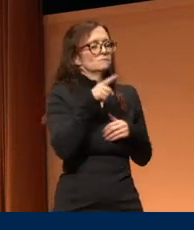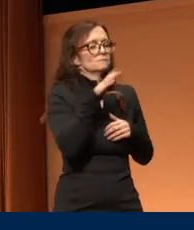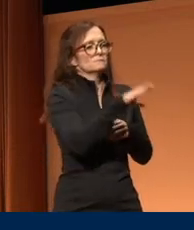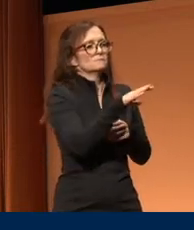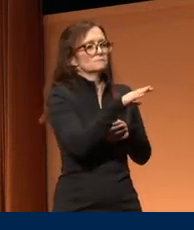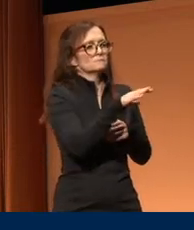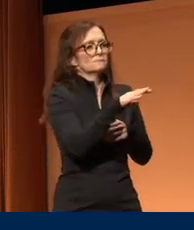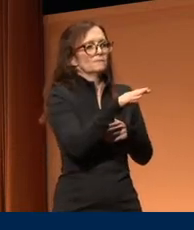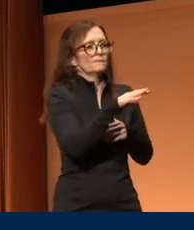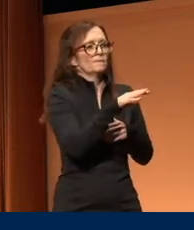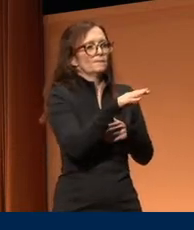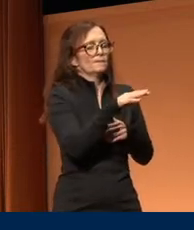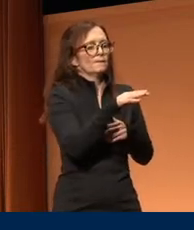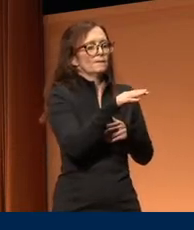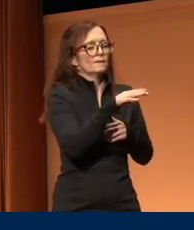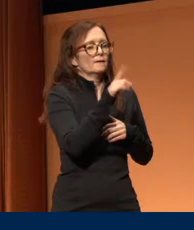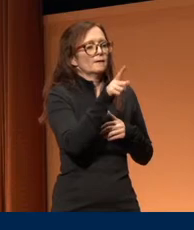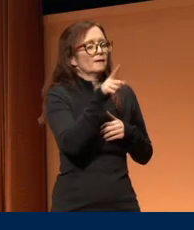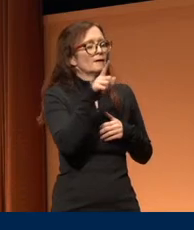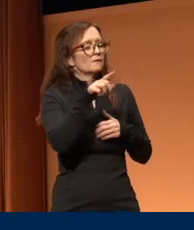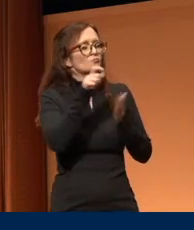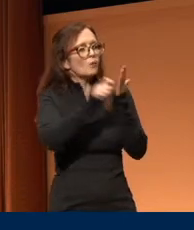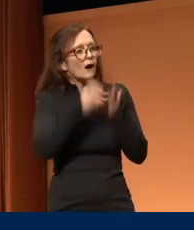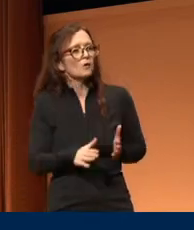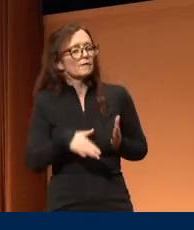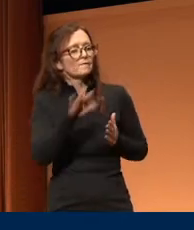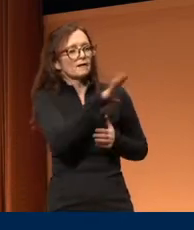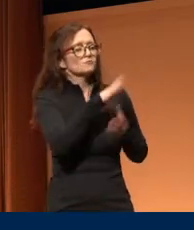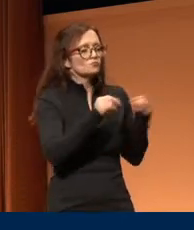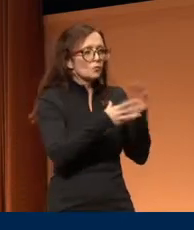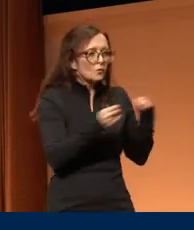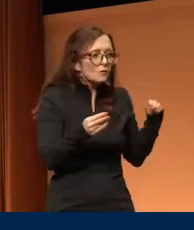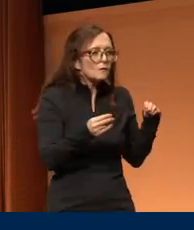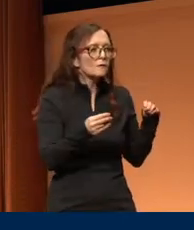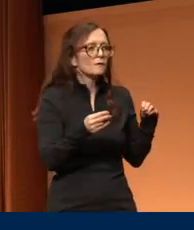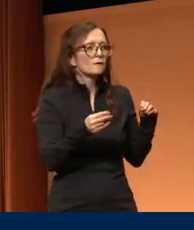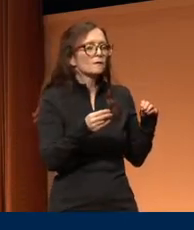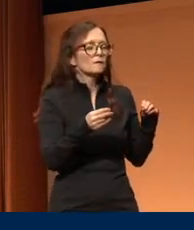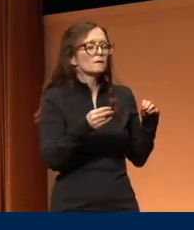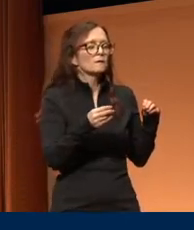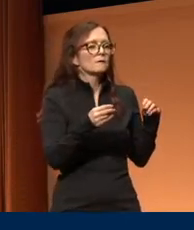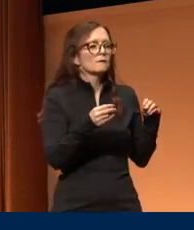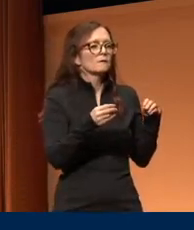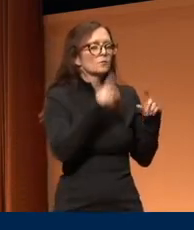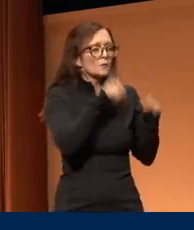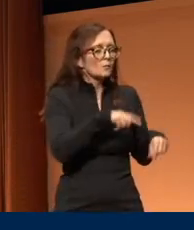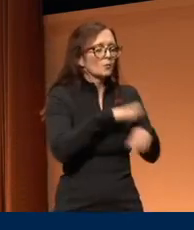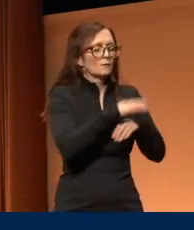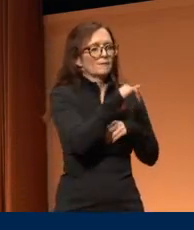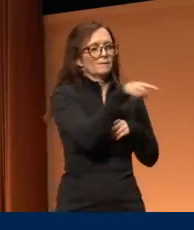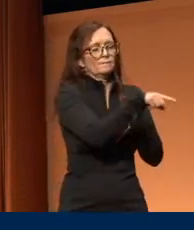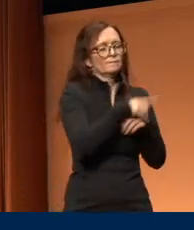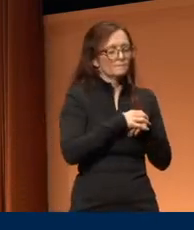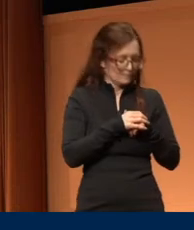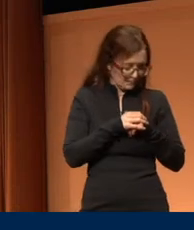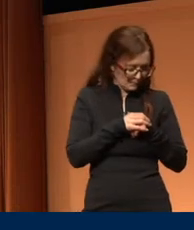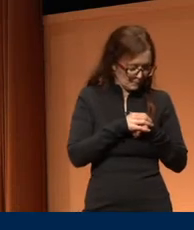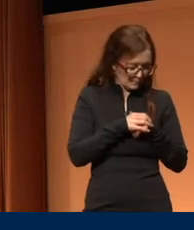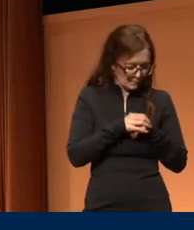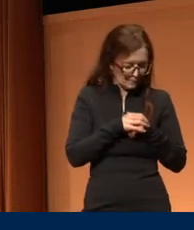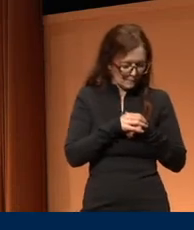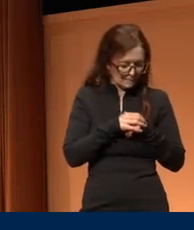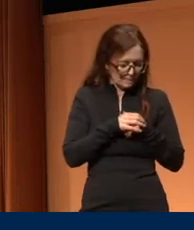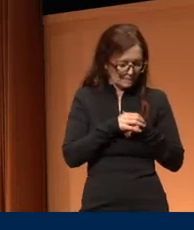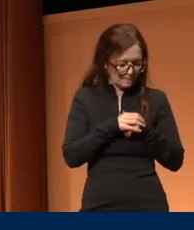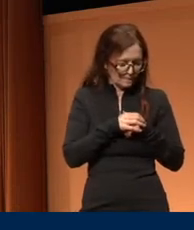a journalist who tracked the story down, a story that won the journalist an award, reports on it. I